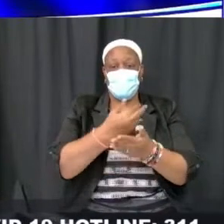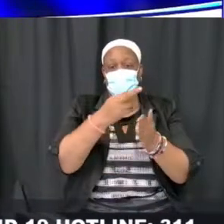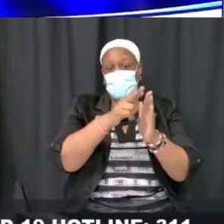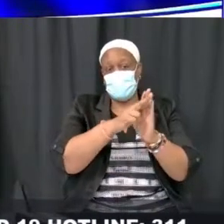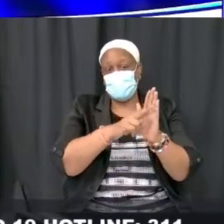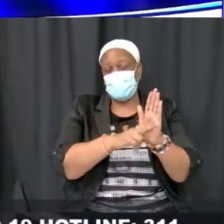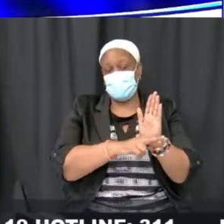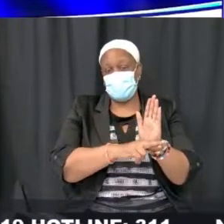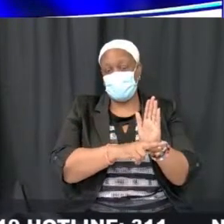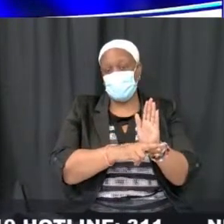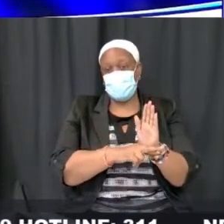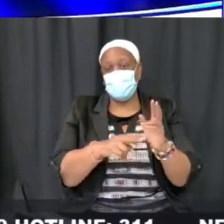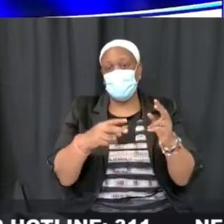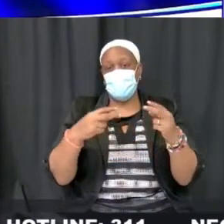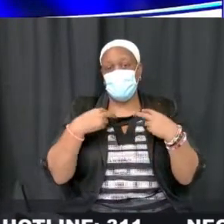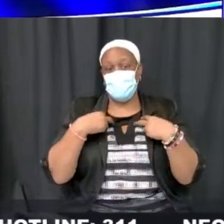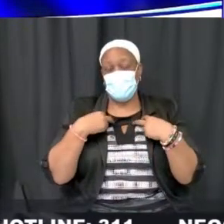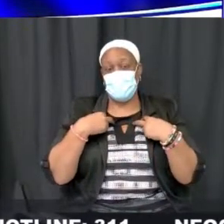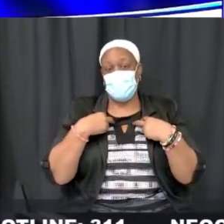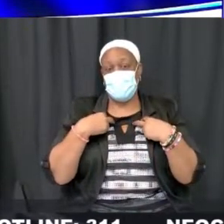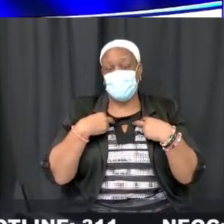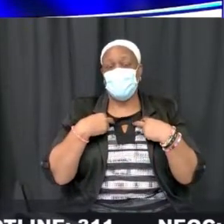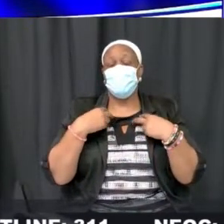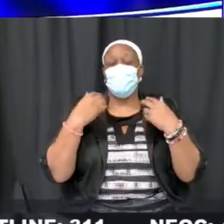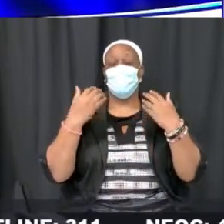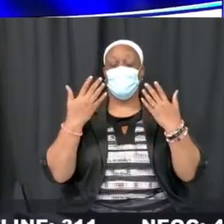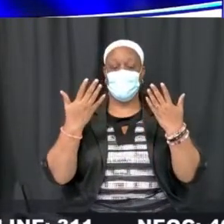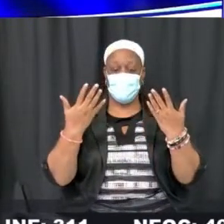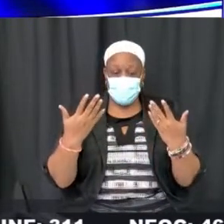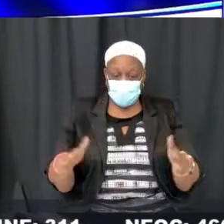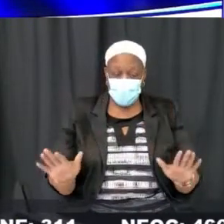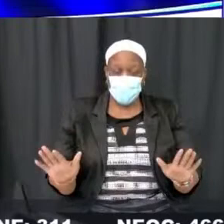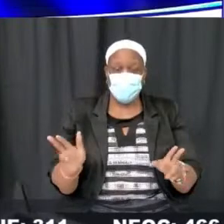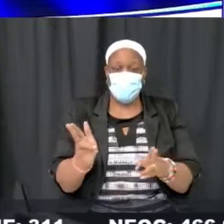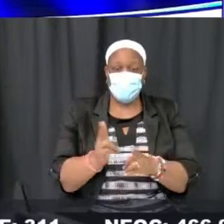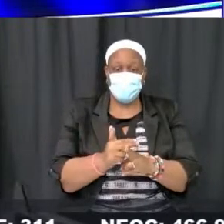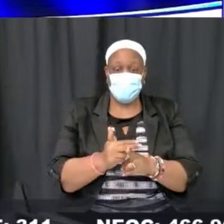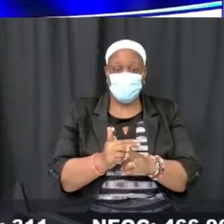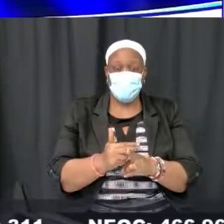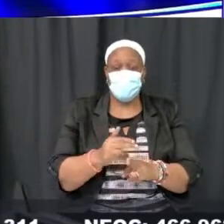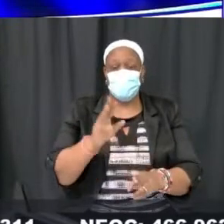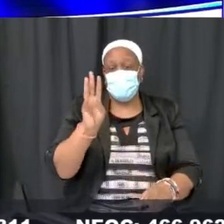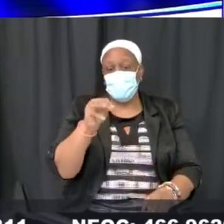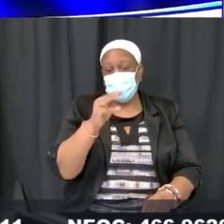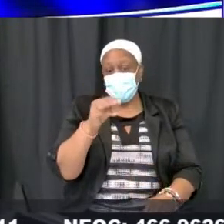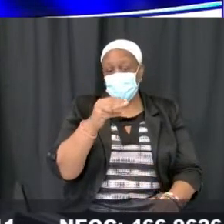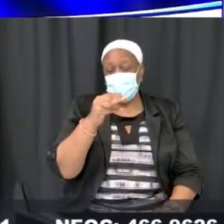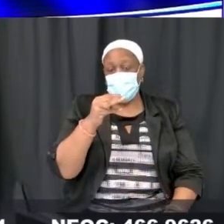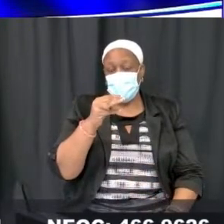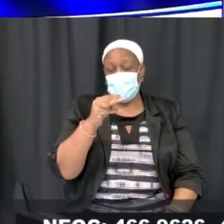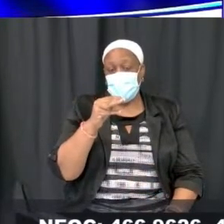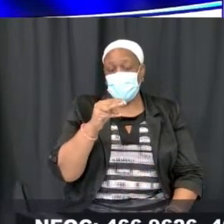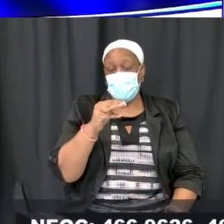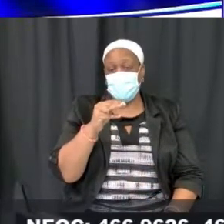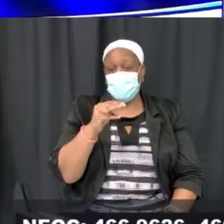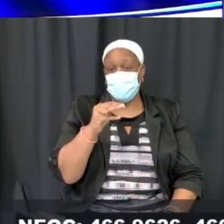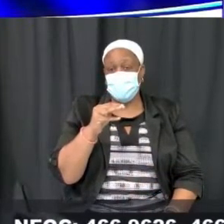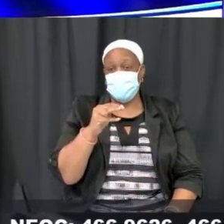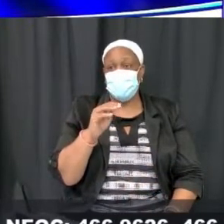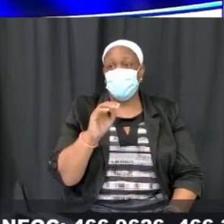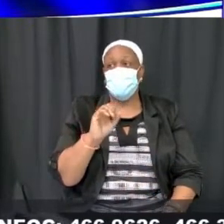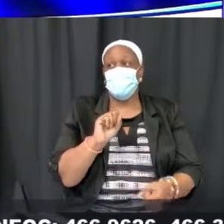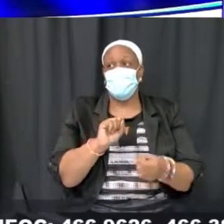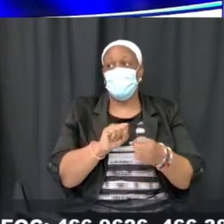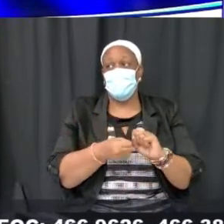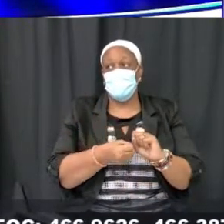These regulations will expire at 5 a.m. on Monday, 12th July. The main difference